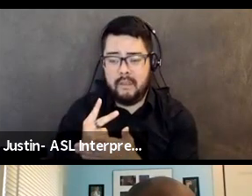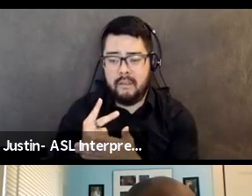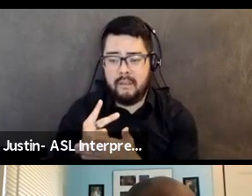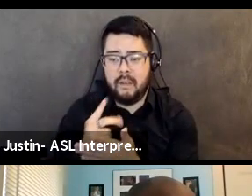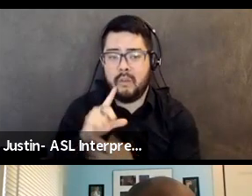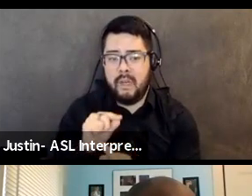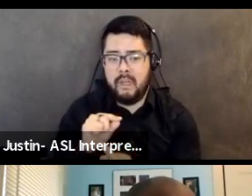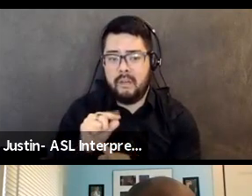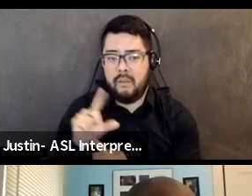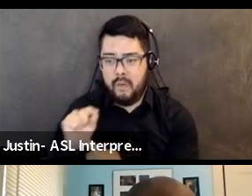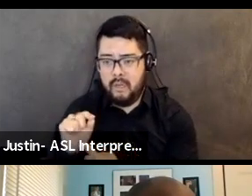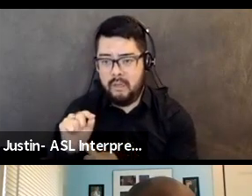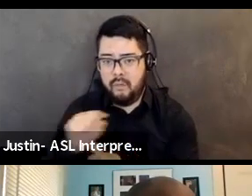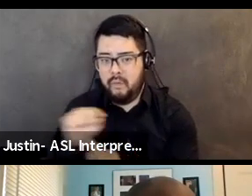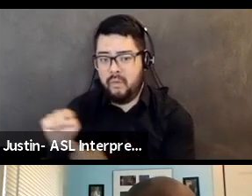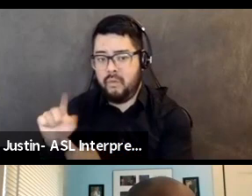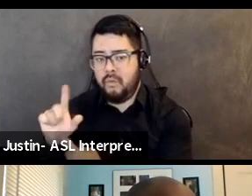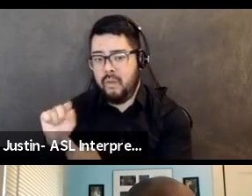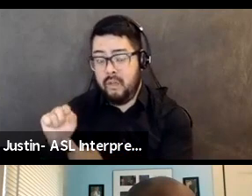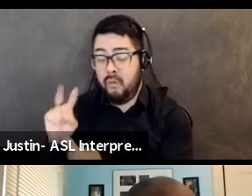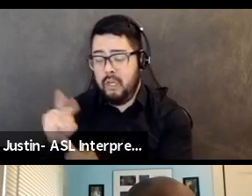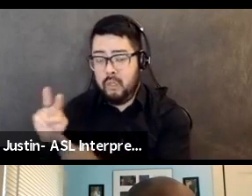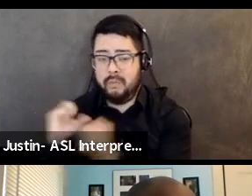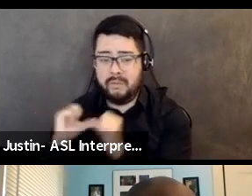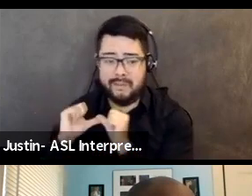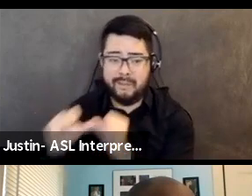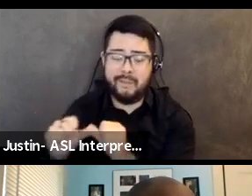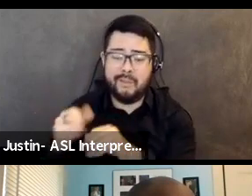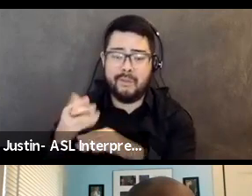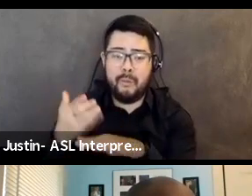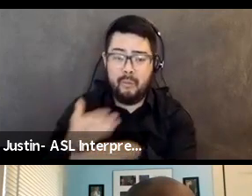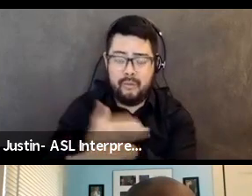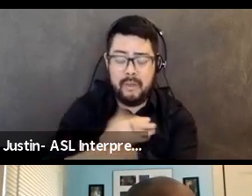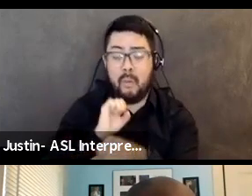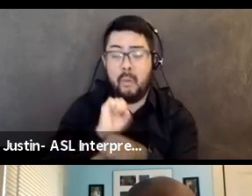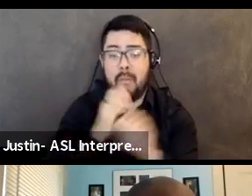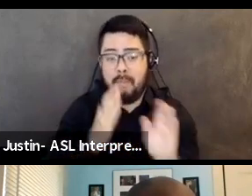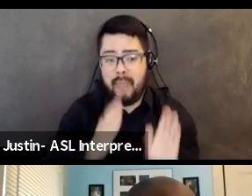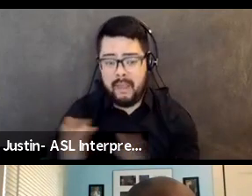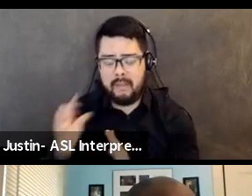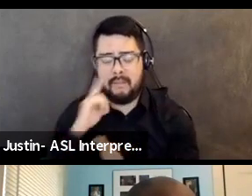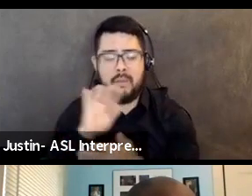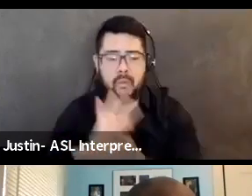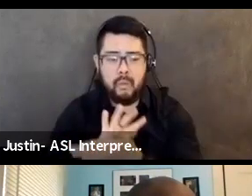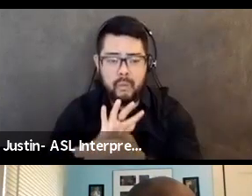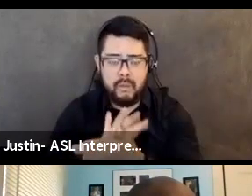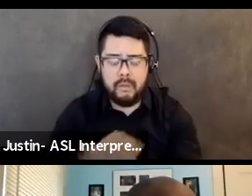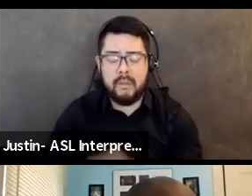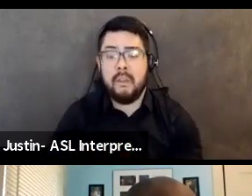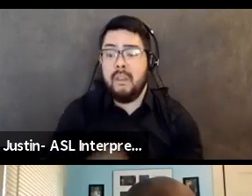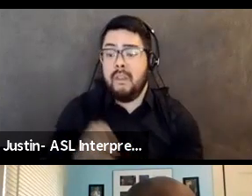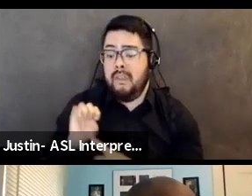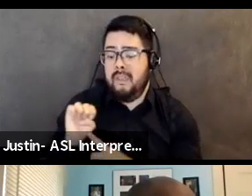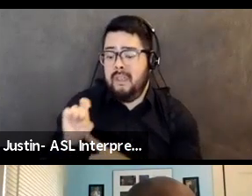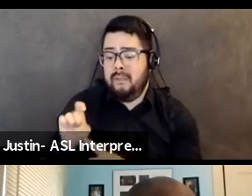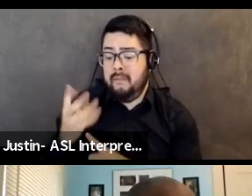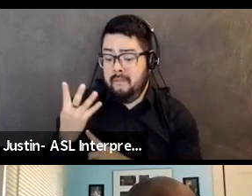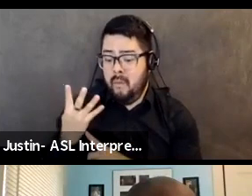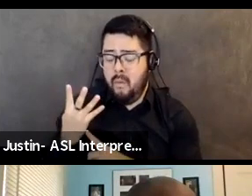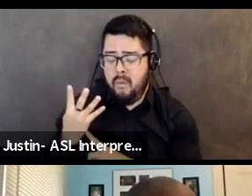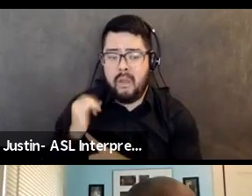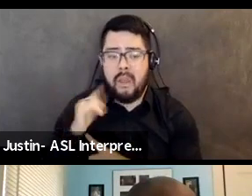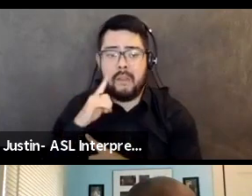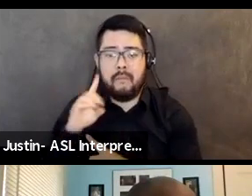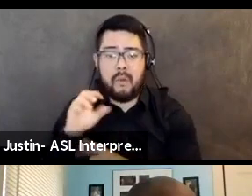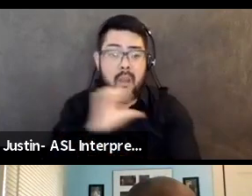20 2022 continuous improvement work plans for schools ex-4 is to